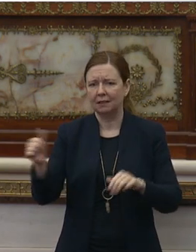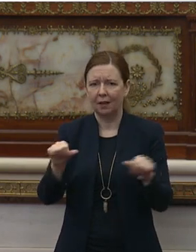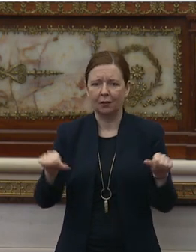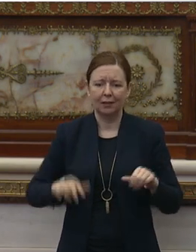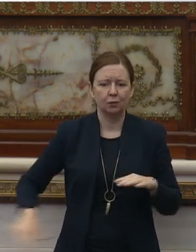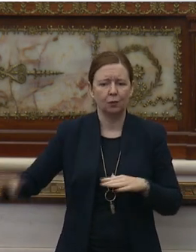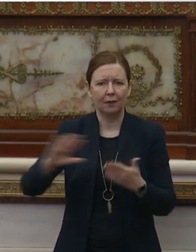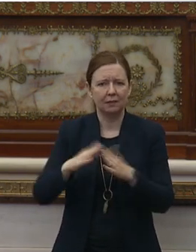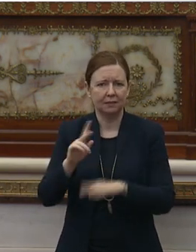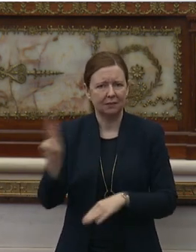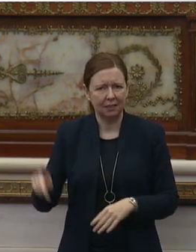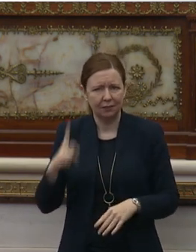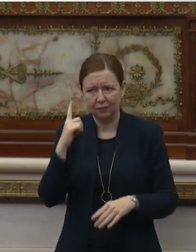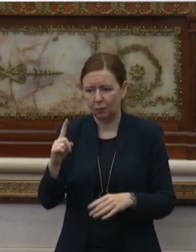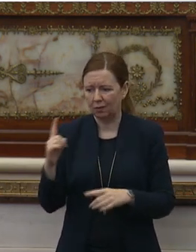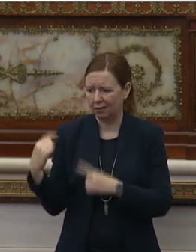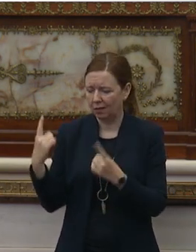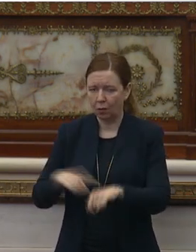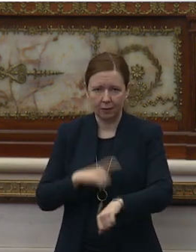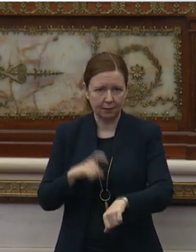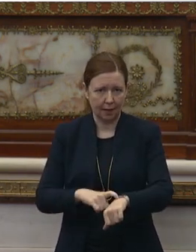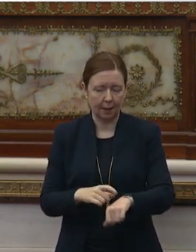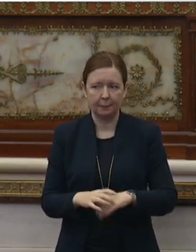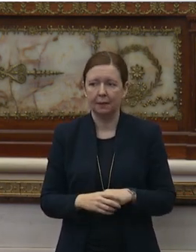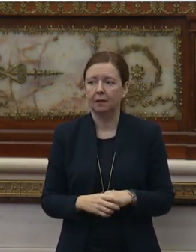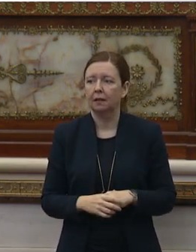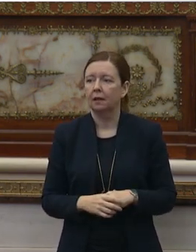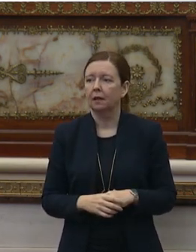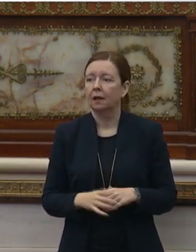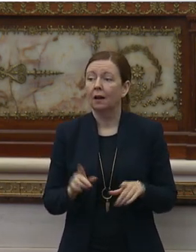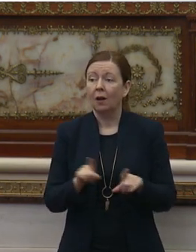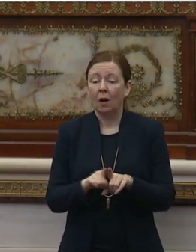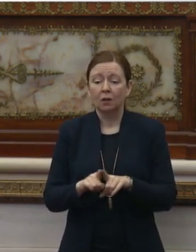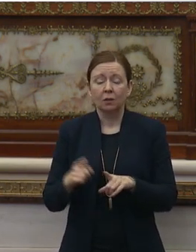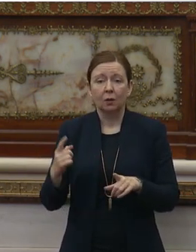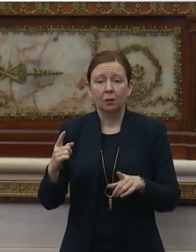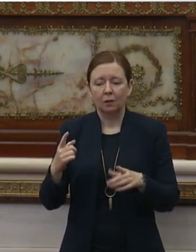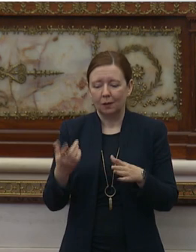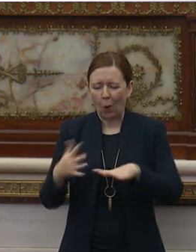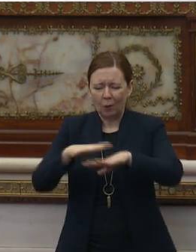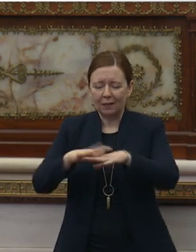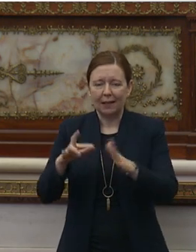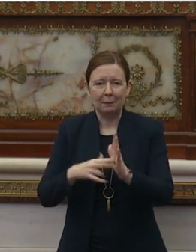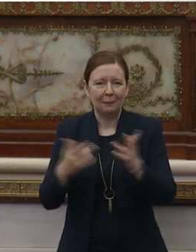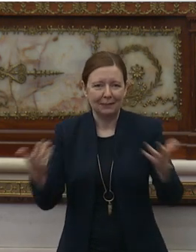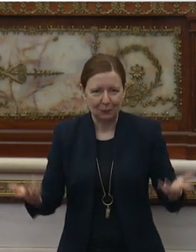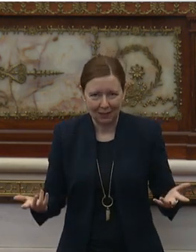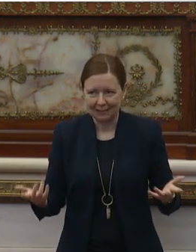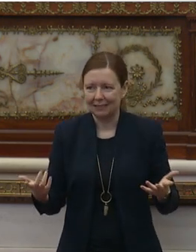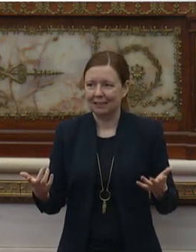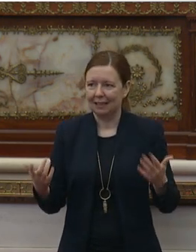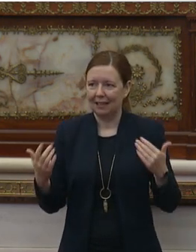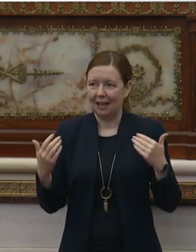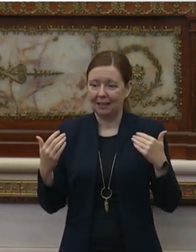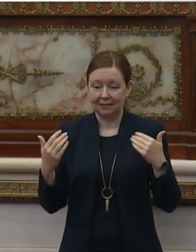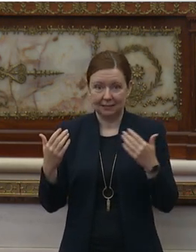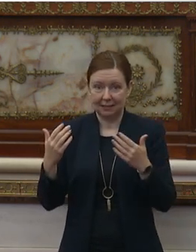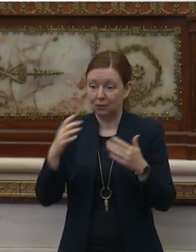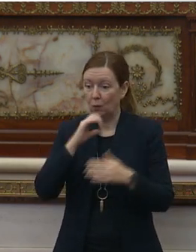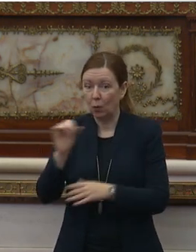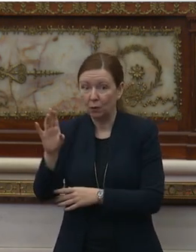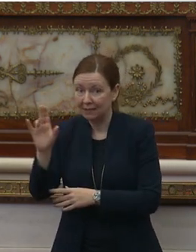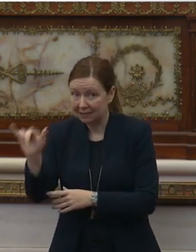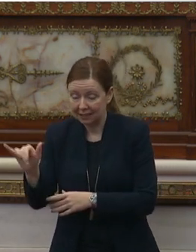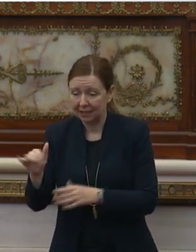throughout the city of Philadelphia for a long time. And also what an overlay does, and I have them right in Old City and several